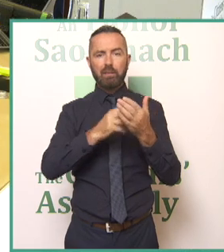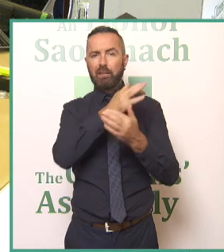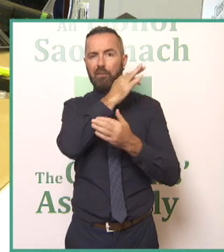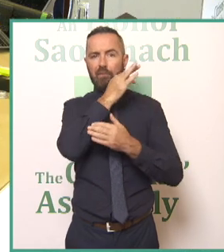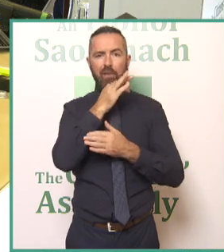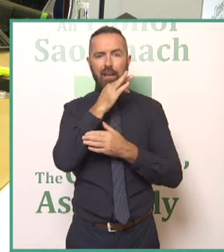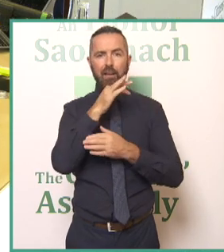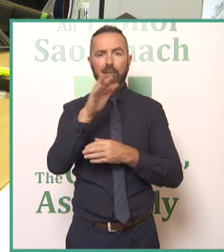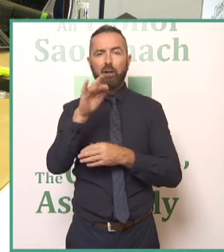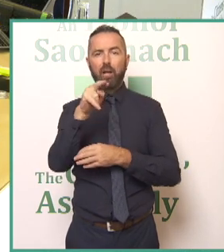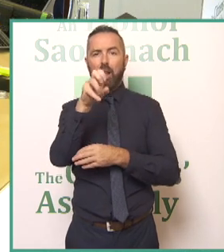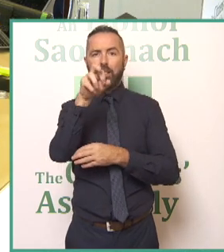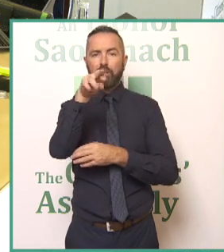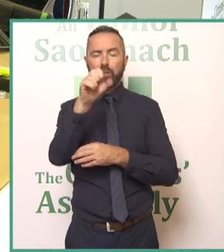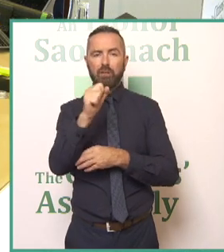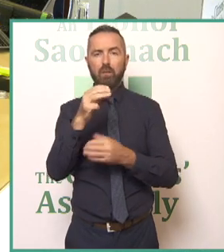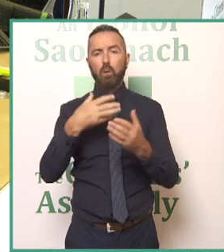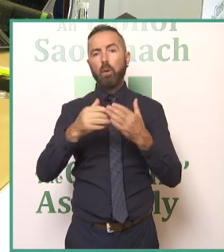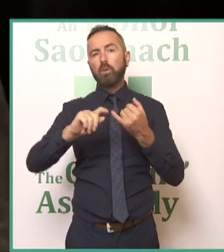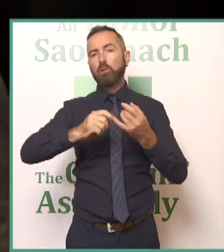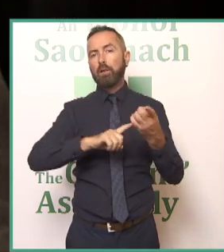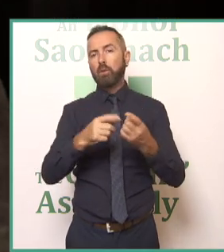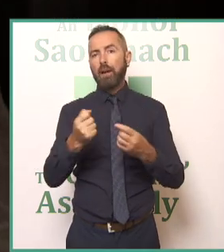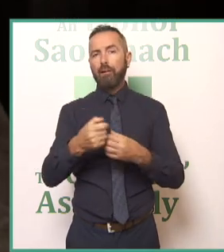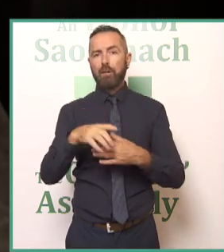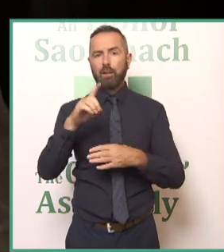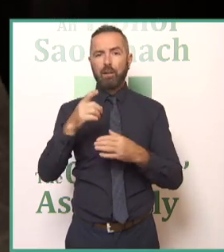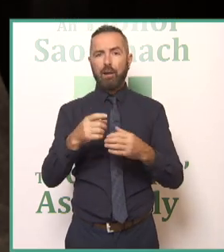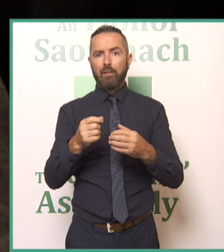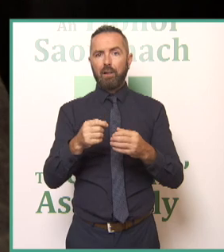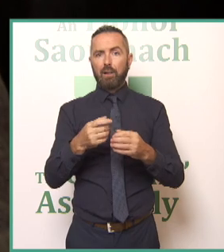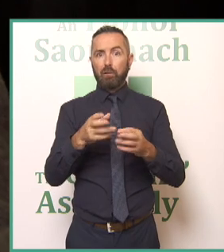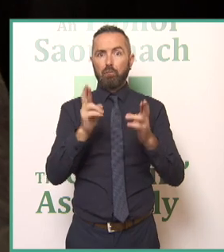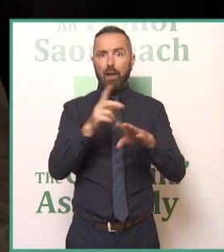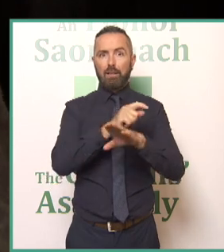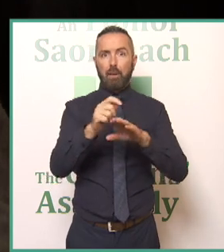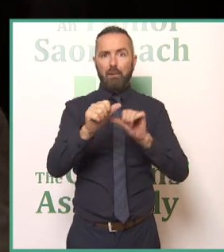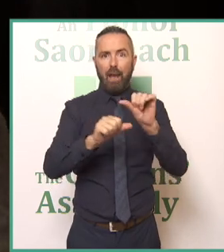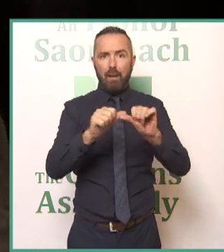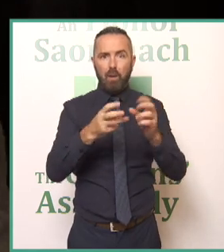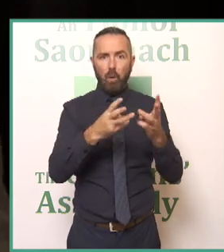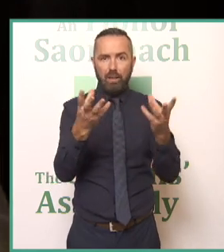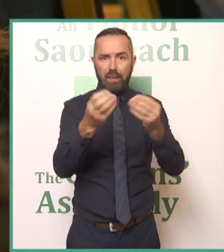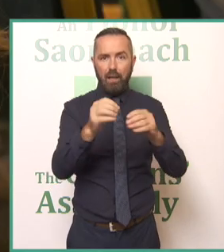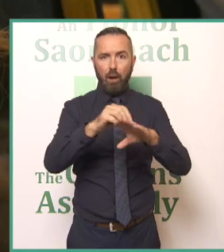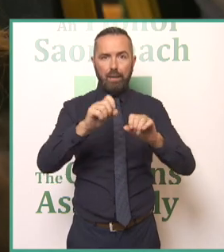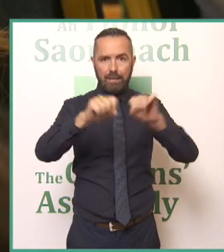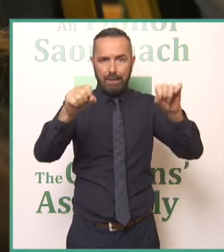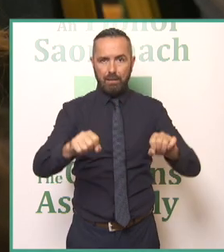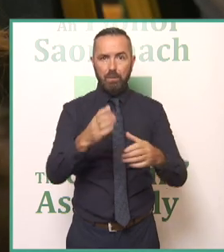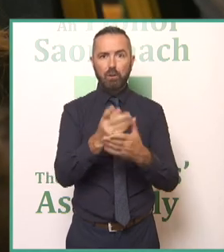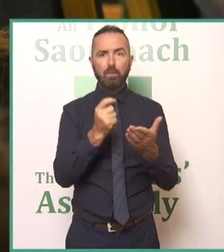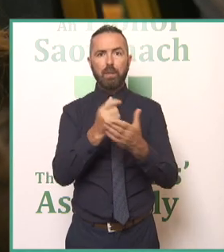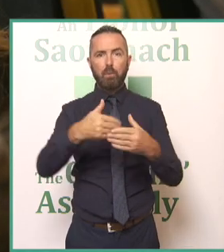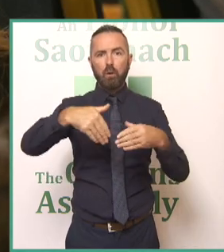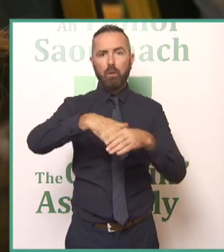So what we're trying to do is we're trying to have breeds of animals that work well in a grassland system. In some cases, we're incorporating